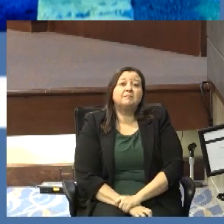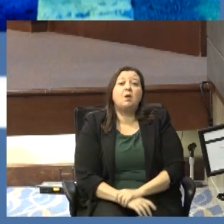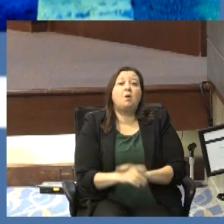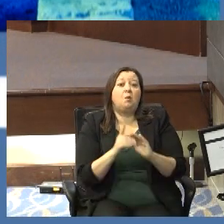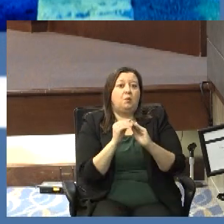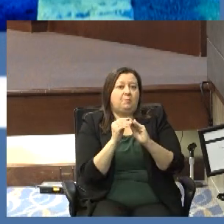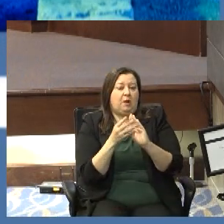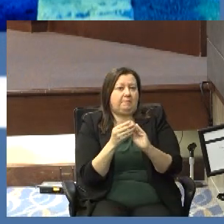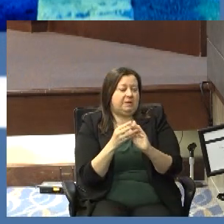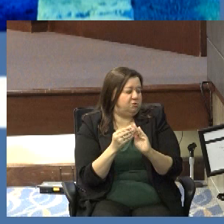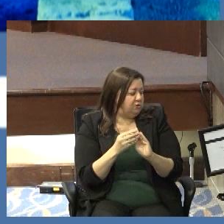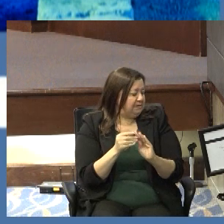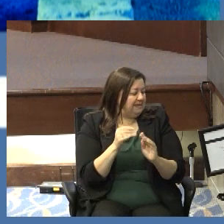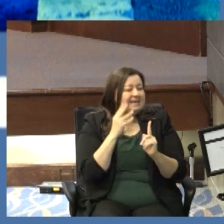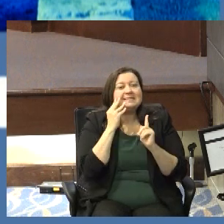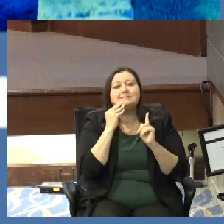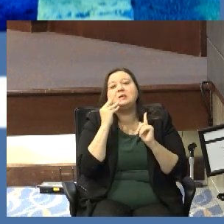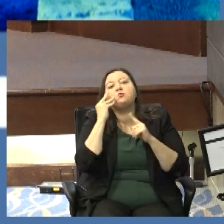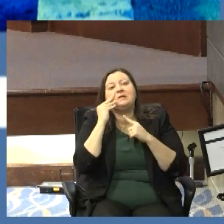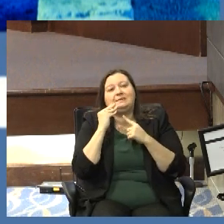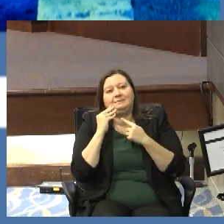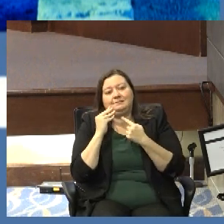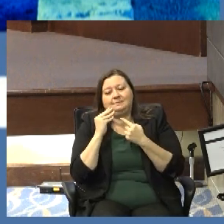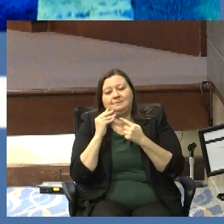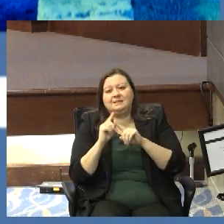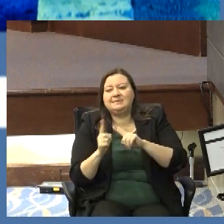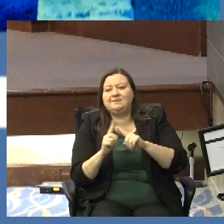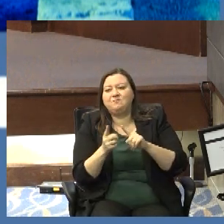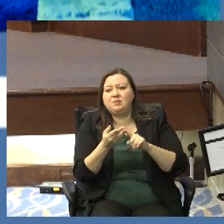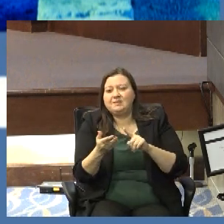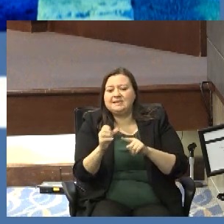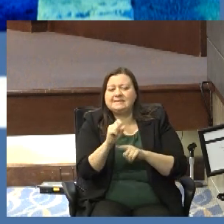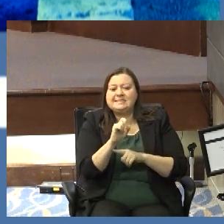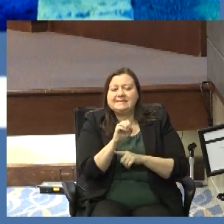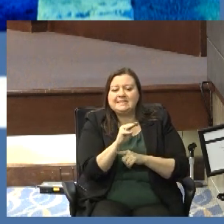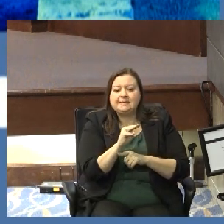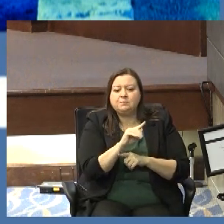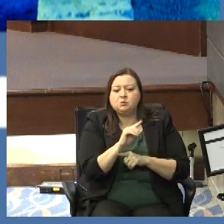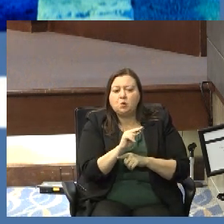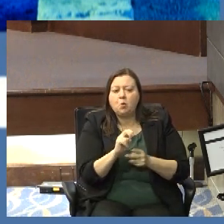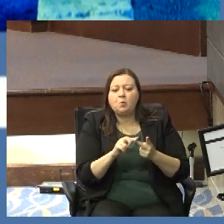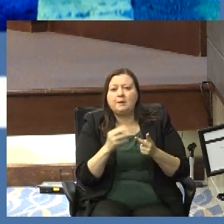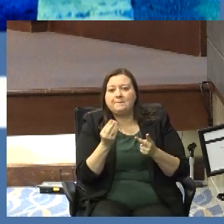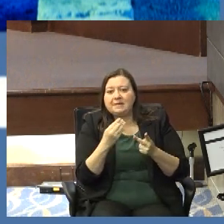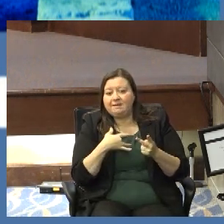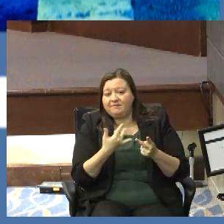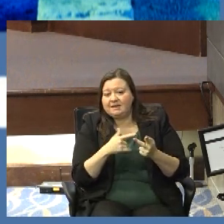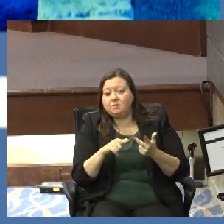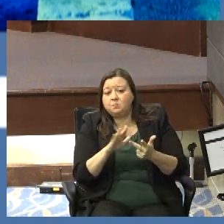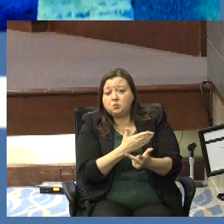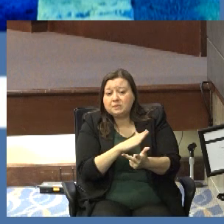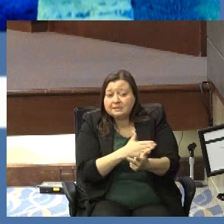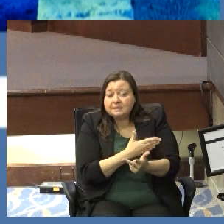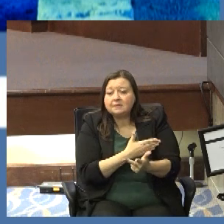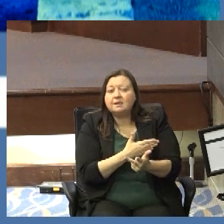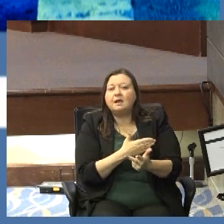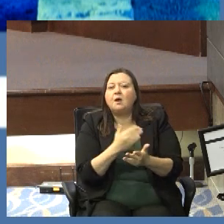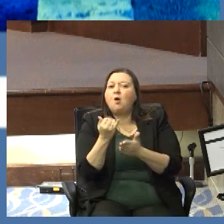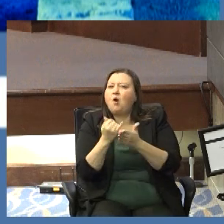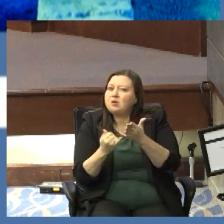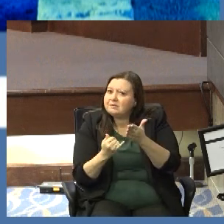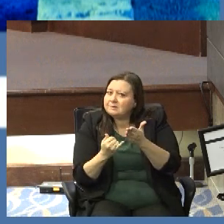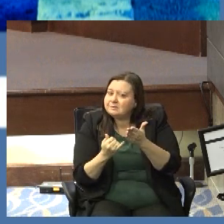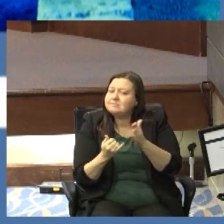Another, I mentioned the experience, you know, and different things from the steam zone to the Monday event, the music. Where was the art